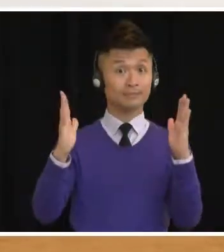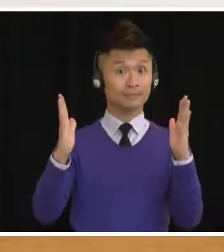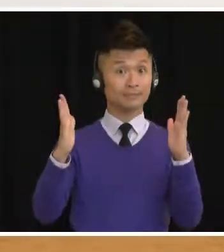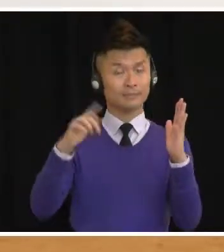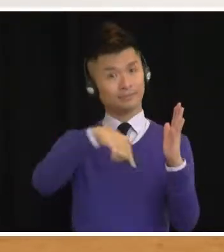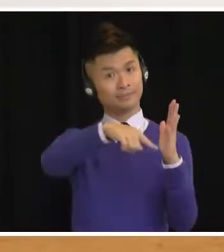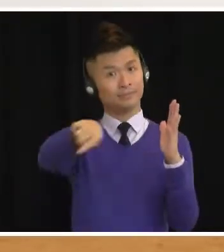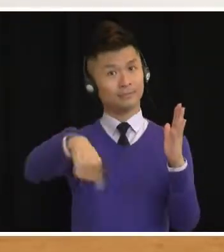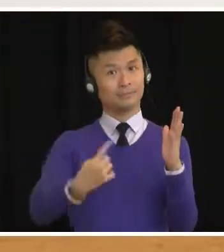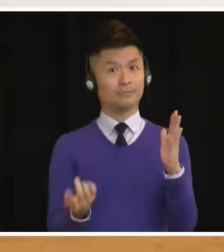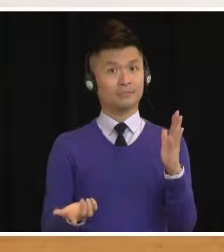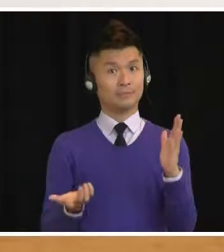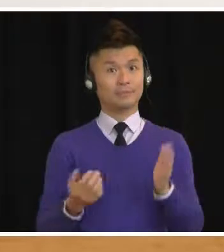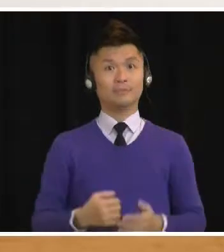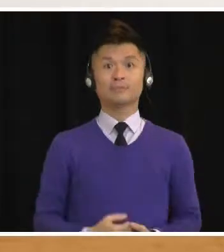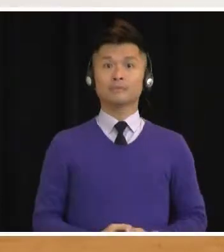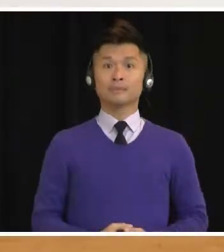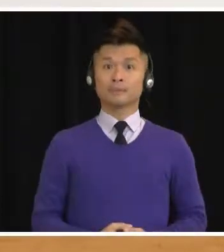are